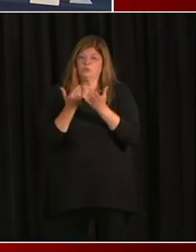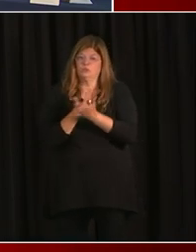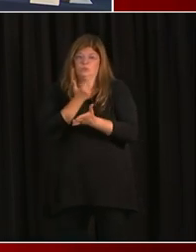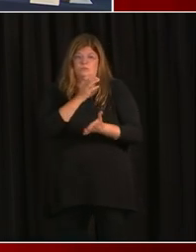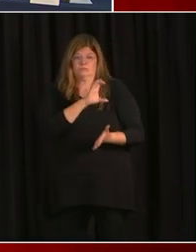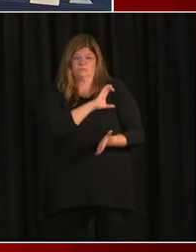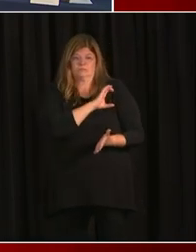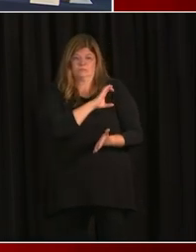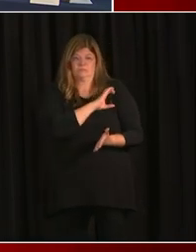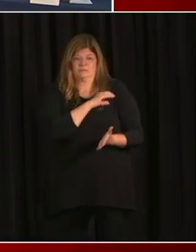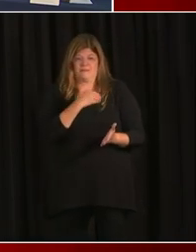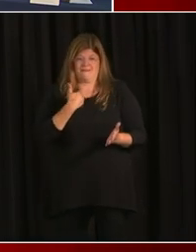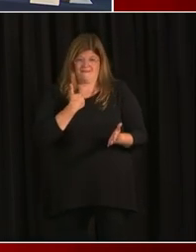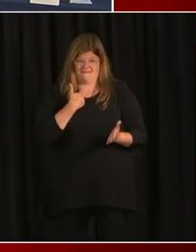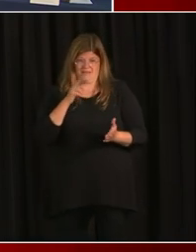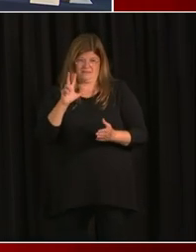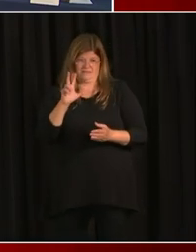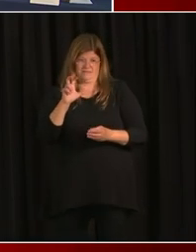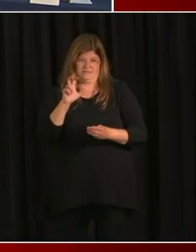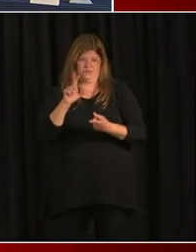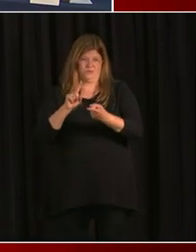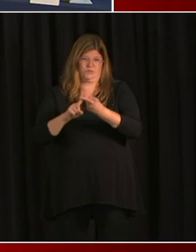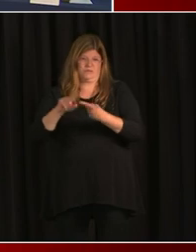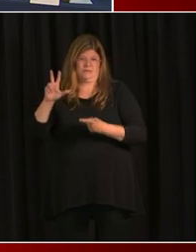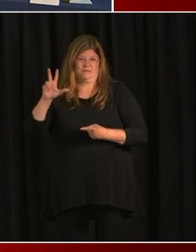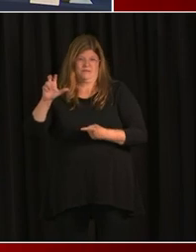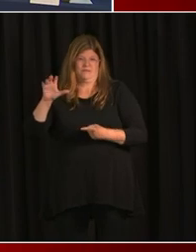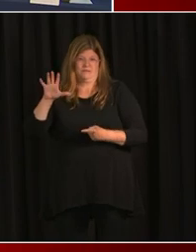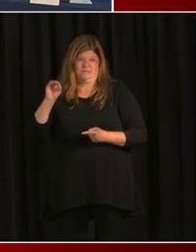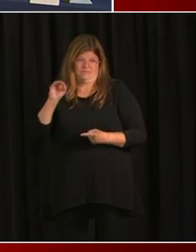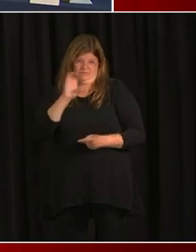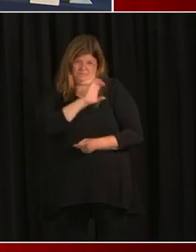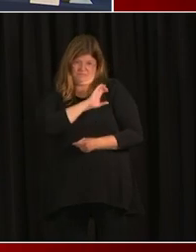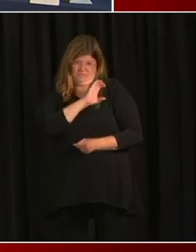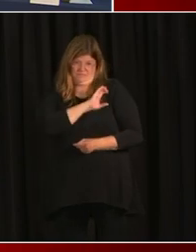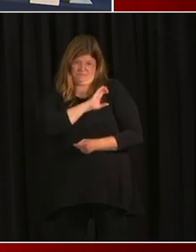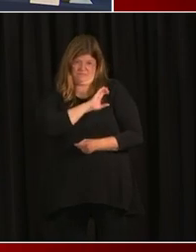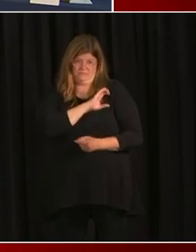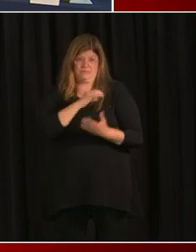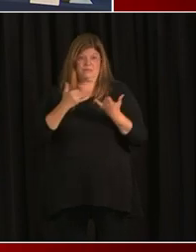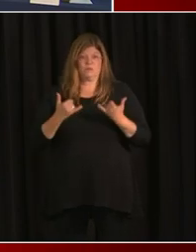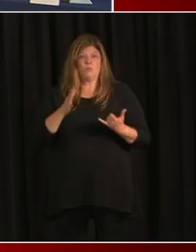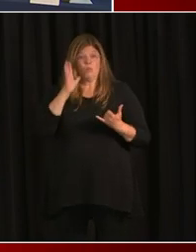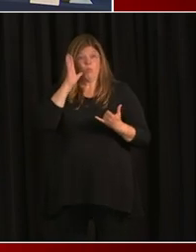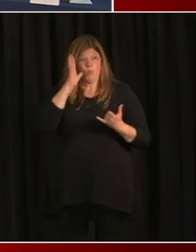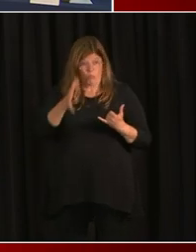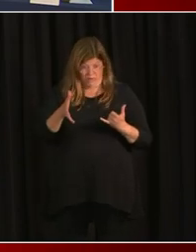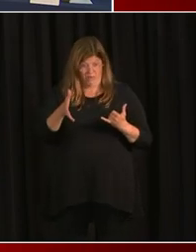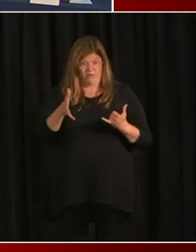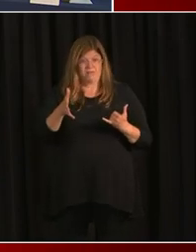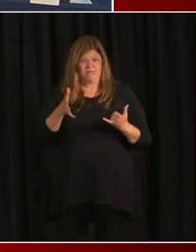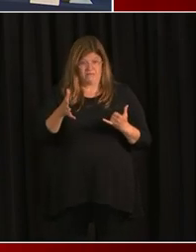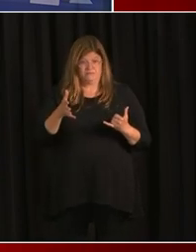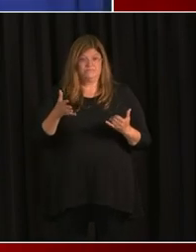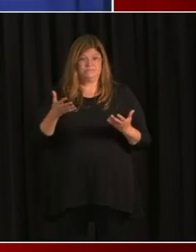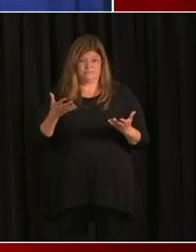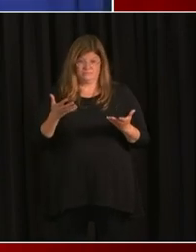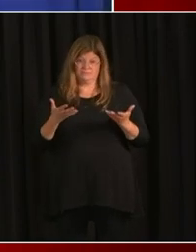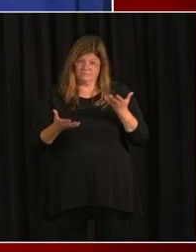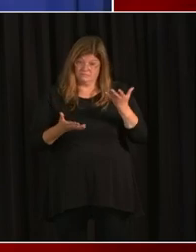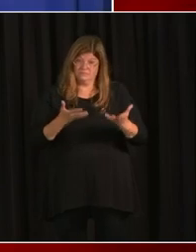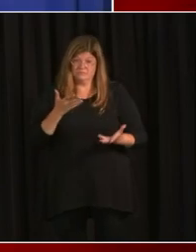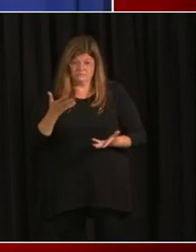range of 300 to 350 officers that we know will attrition out of MPD